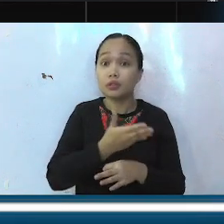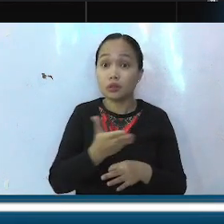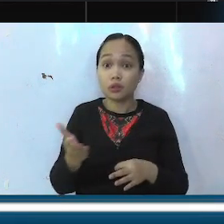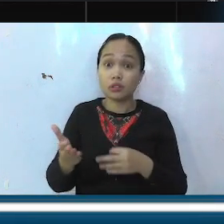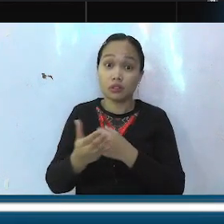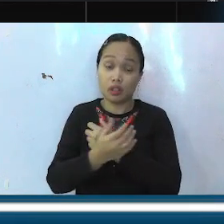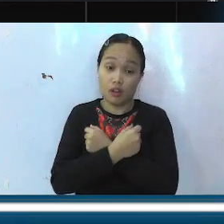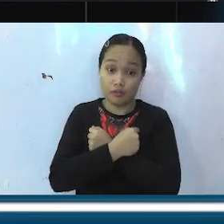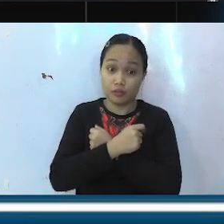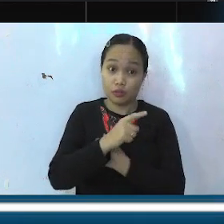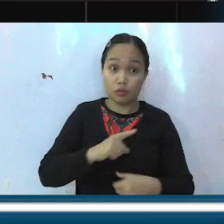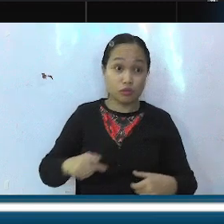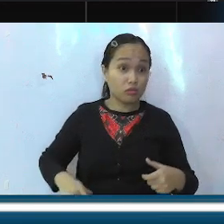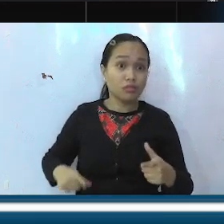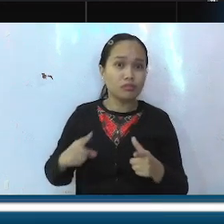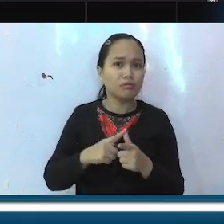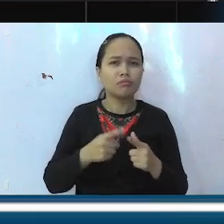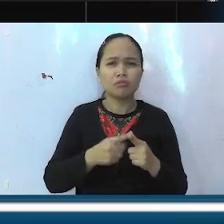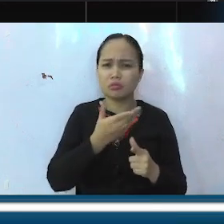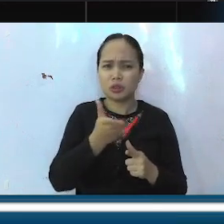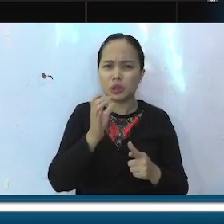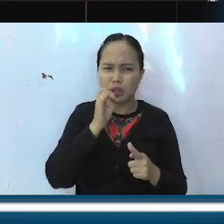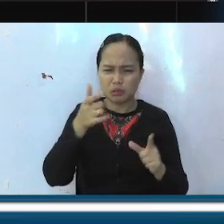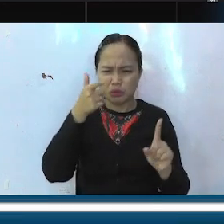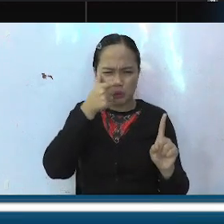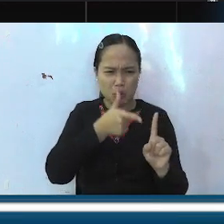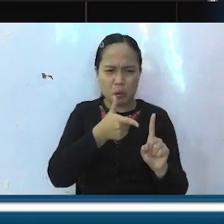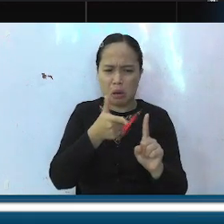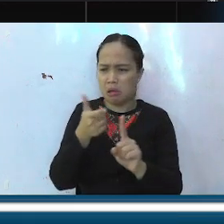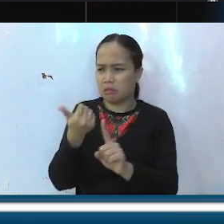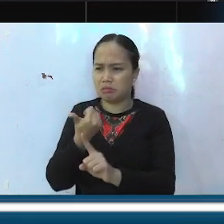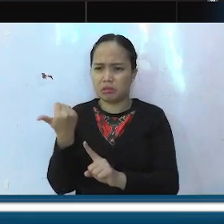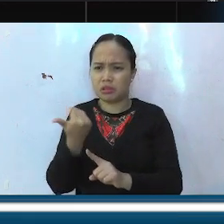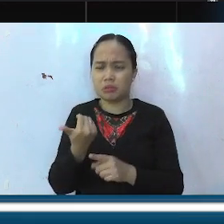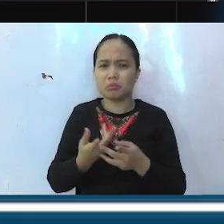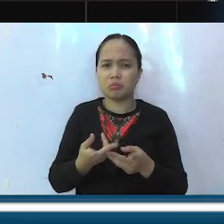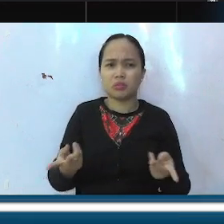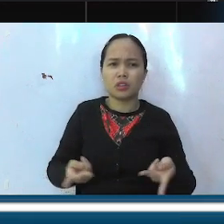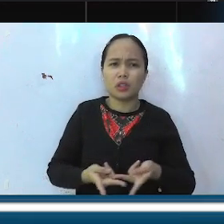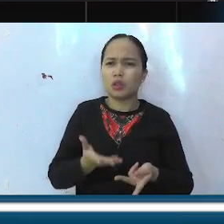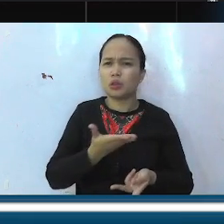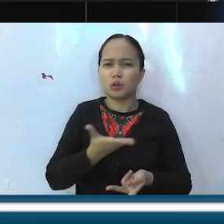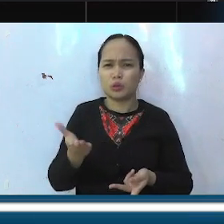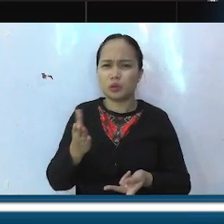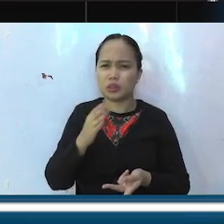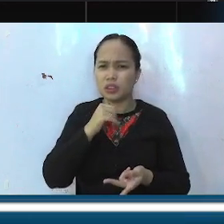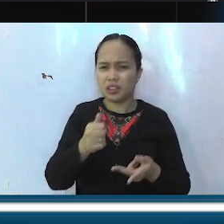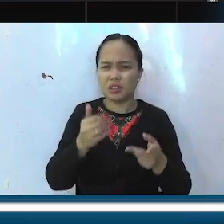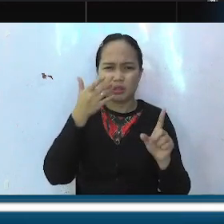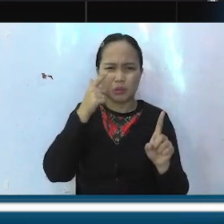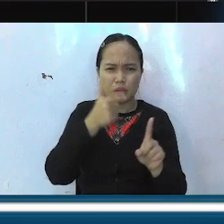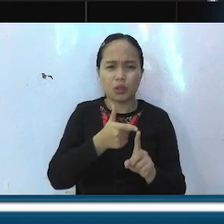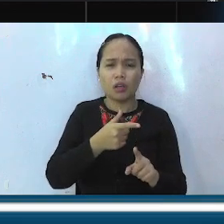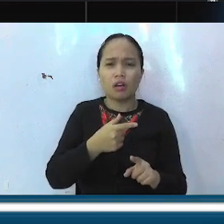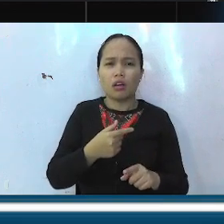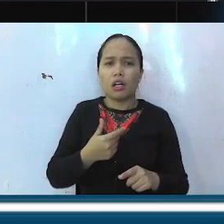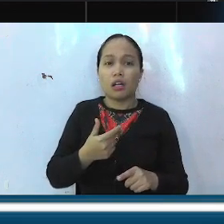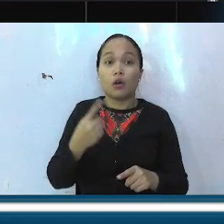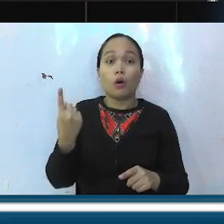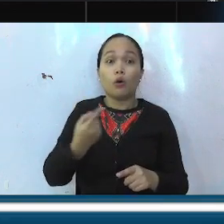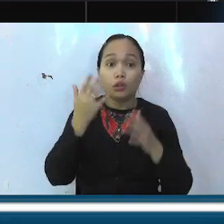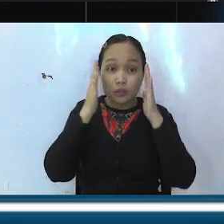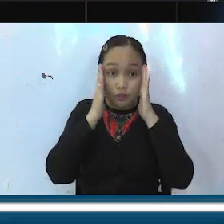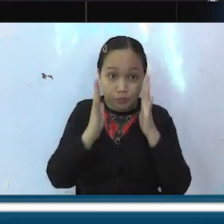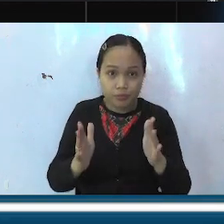want to look anywhere else. You don't want to look into the world. You just want to look at Him the